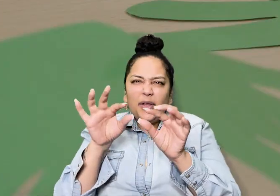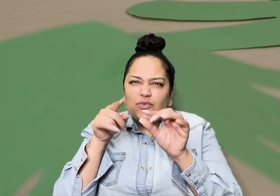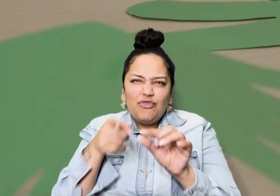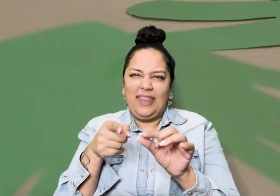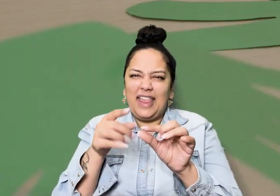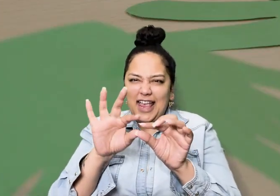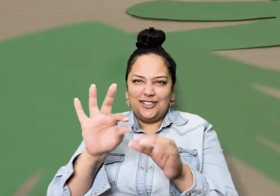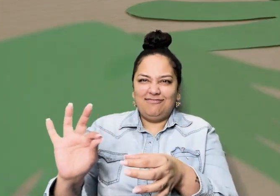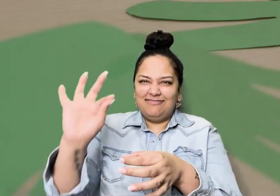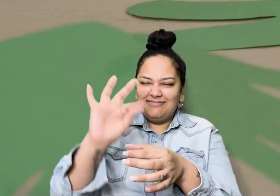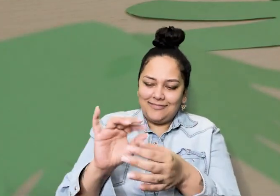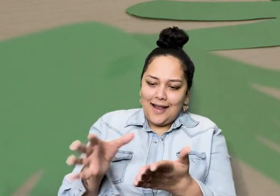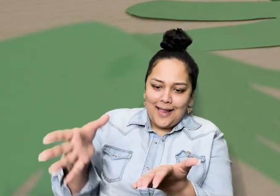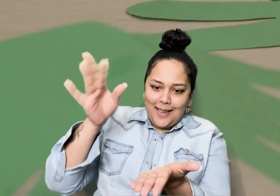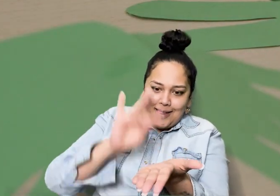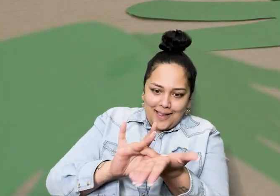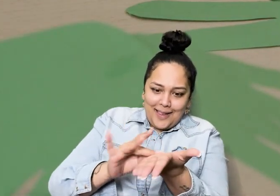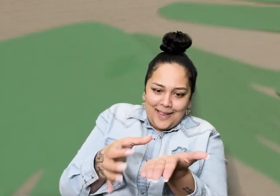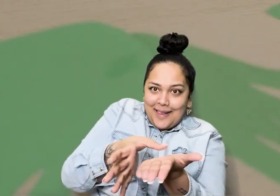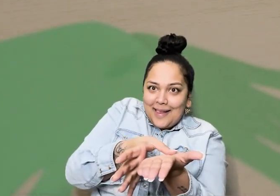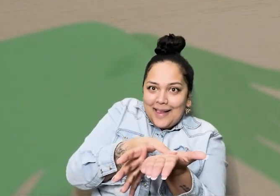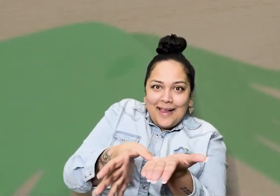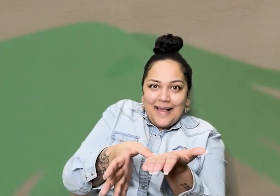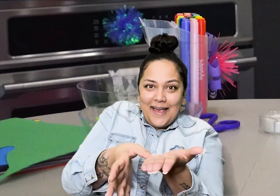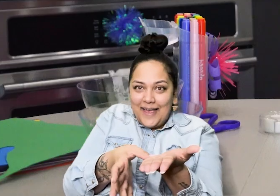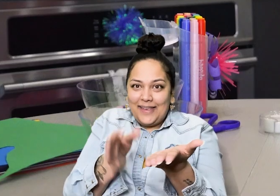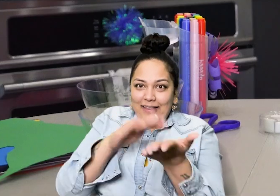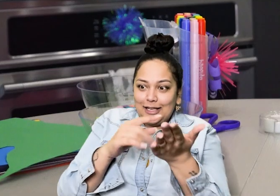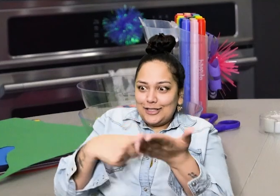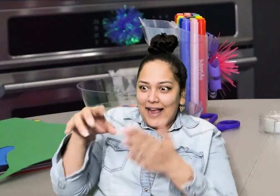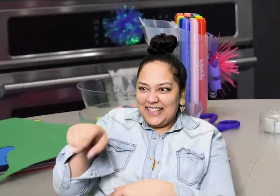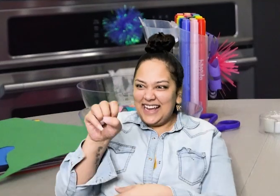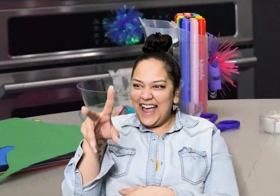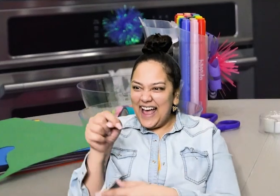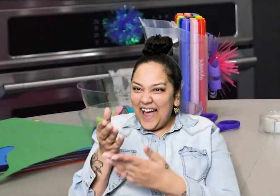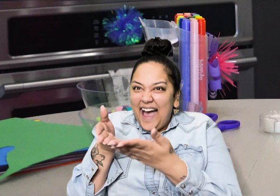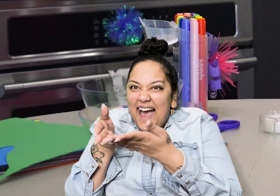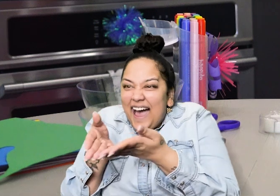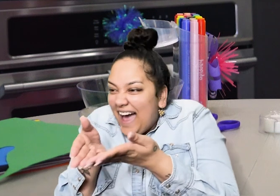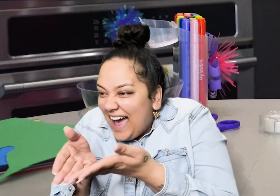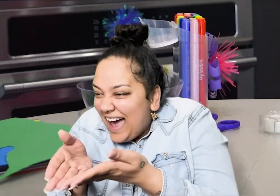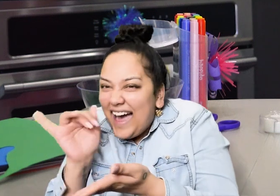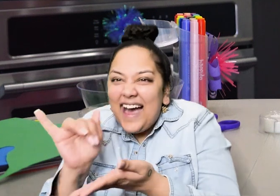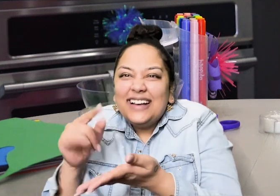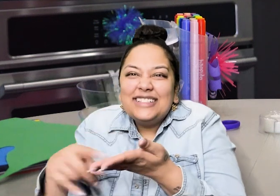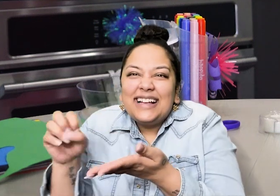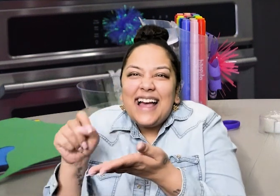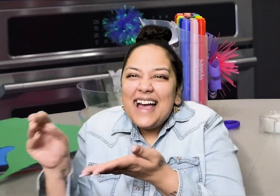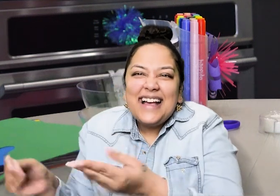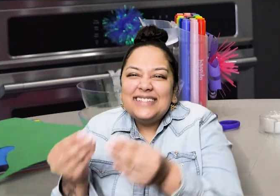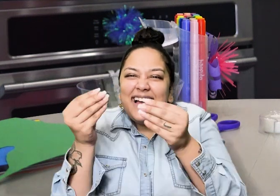and pop it right here and right on top. And